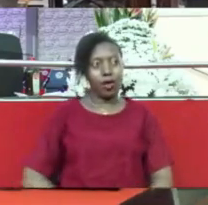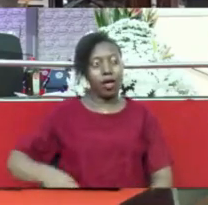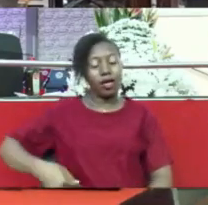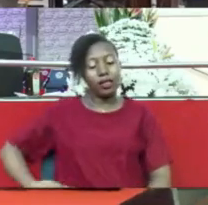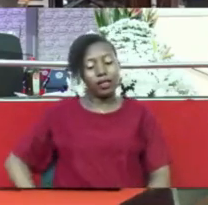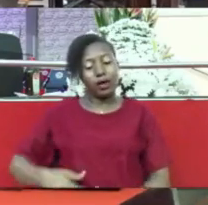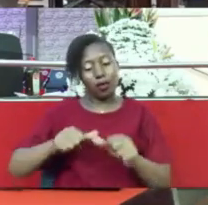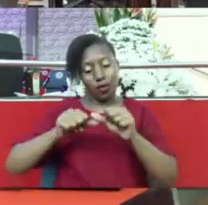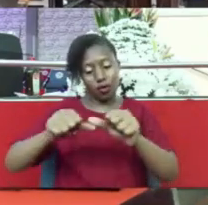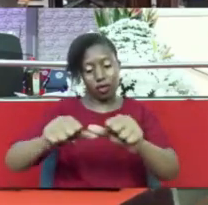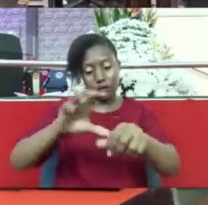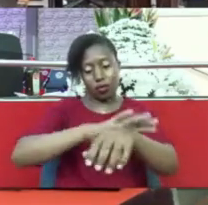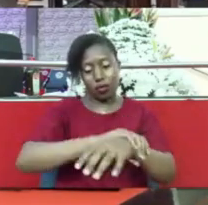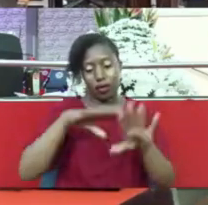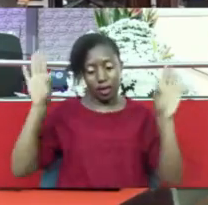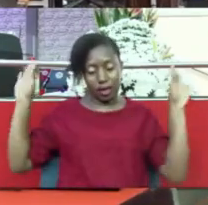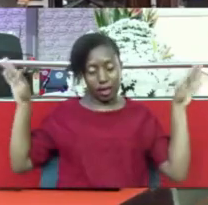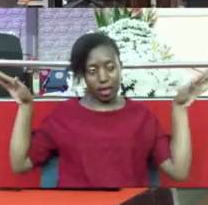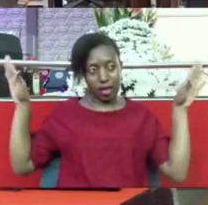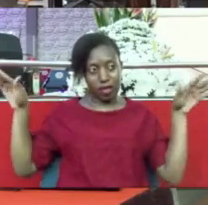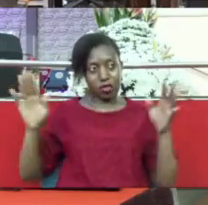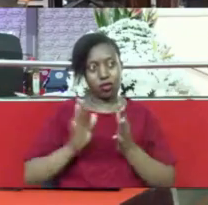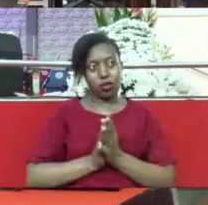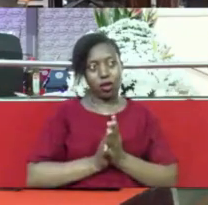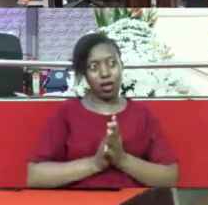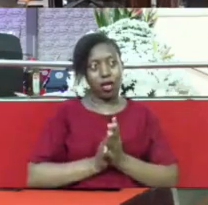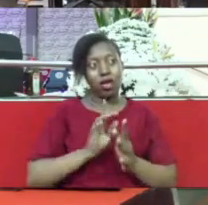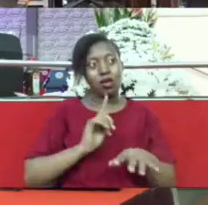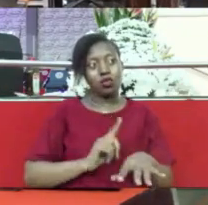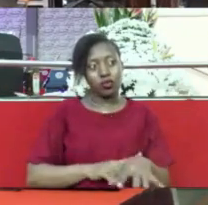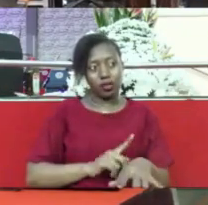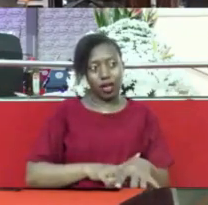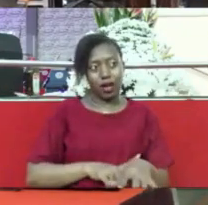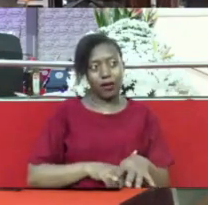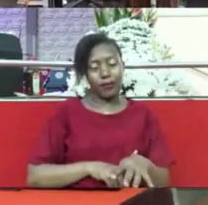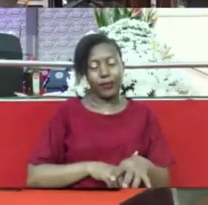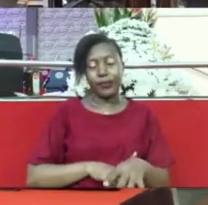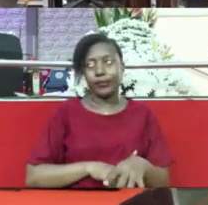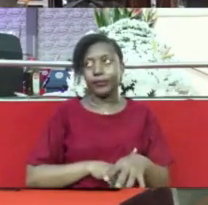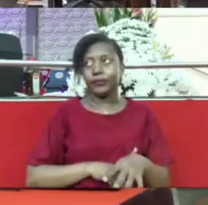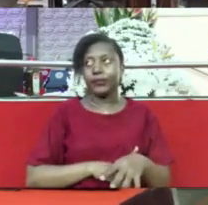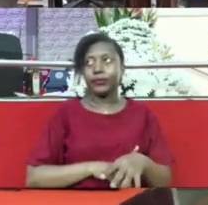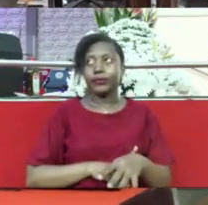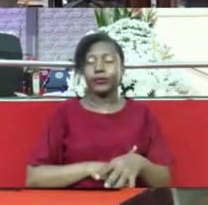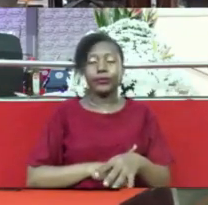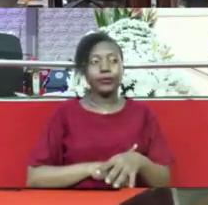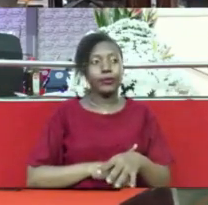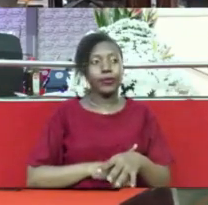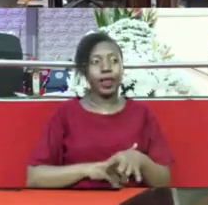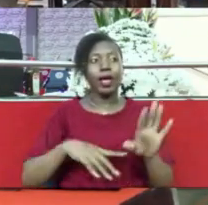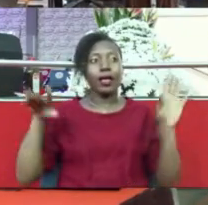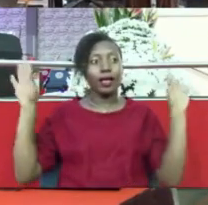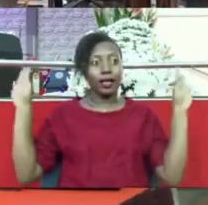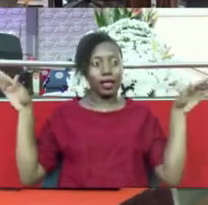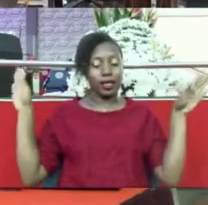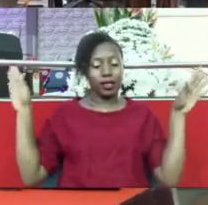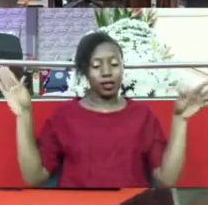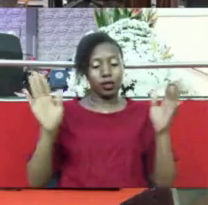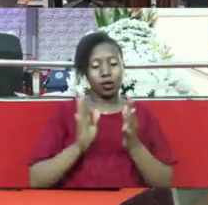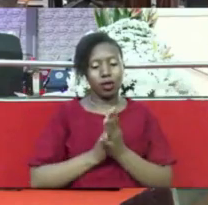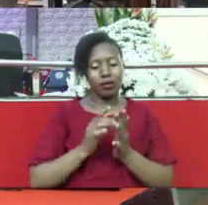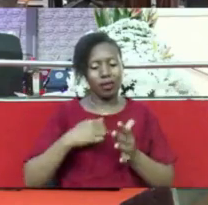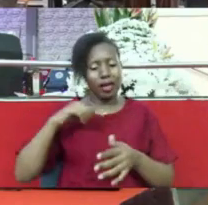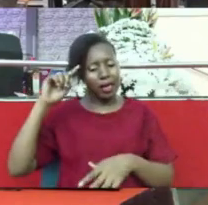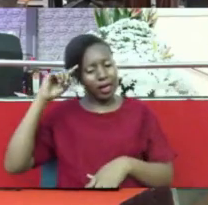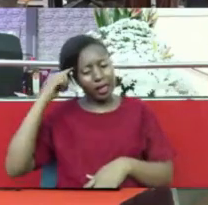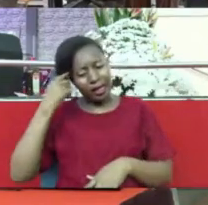Lakini Yakobo akamshika tu. Until it reached a certain time. Ikafika wakati fulani. That the angel, I think he wrestled